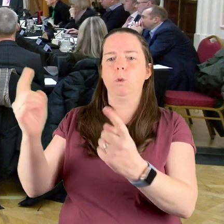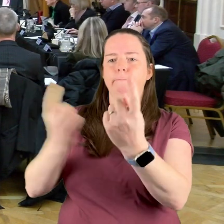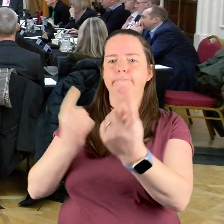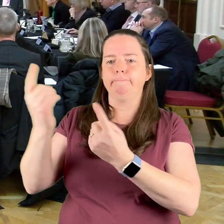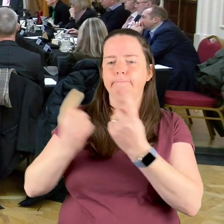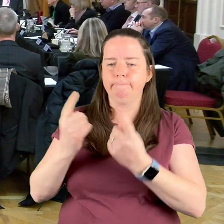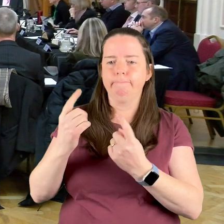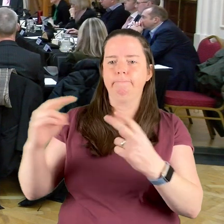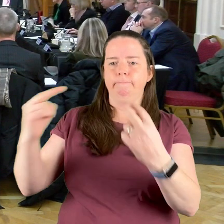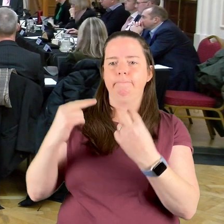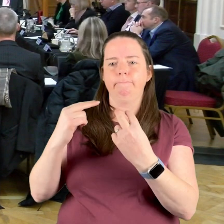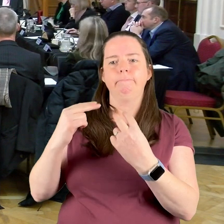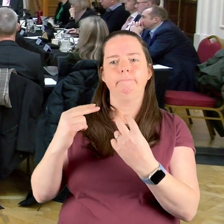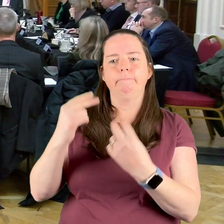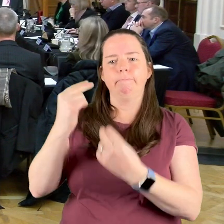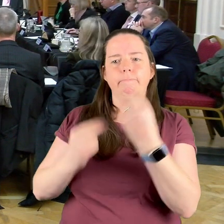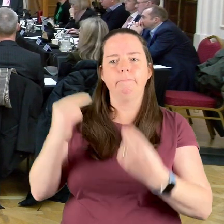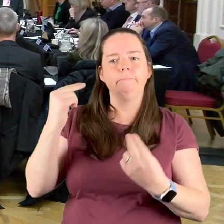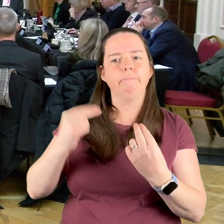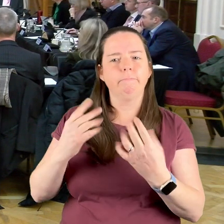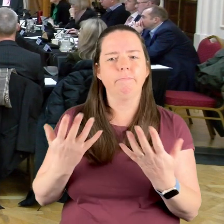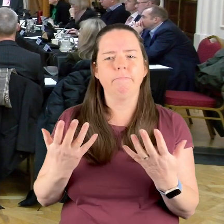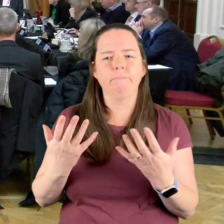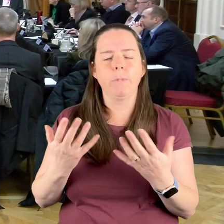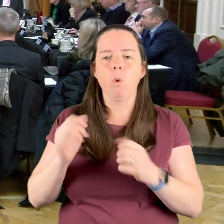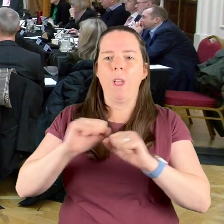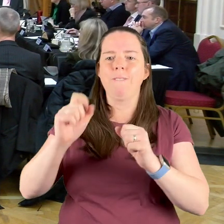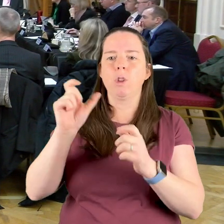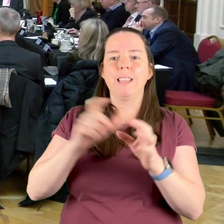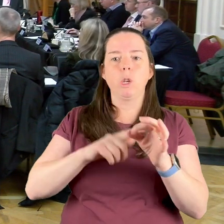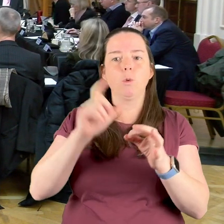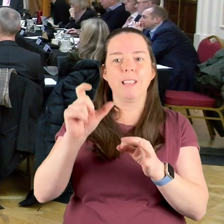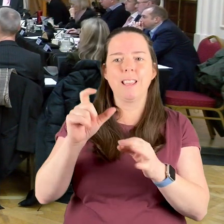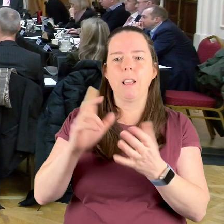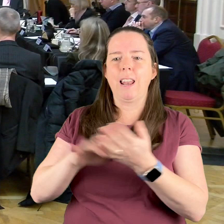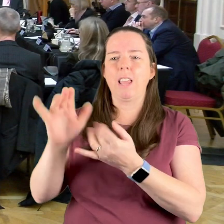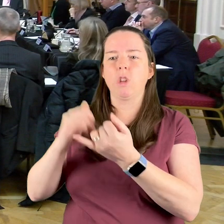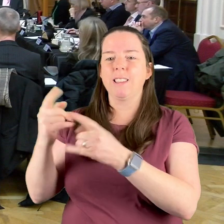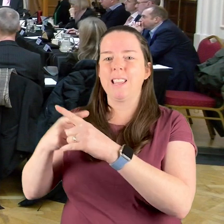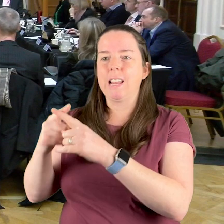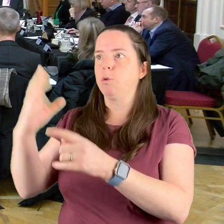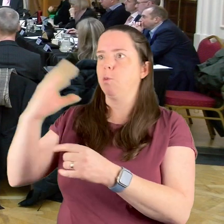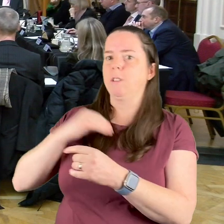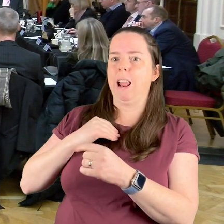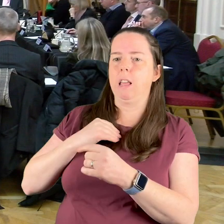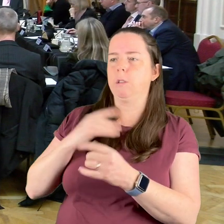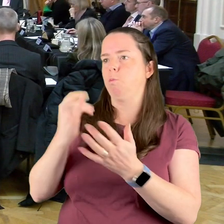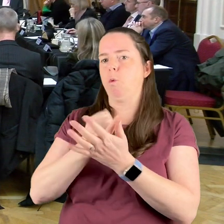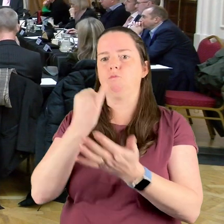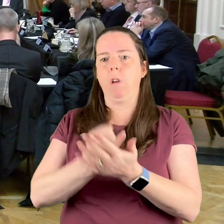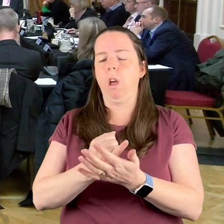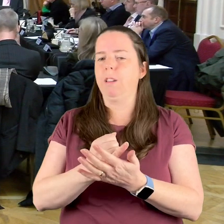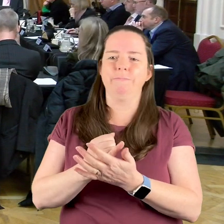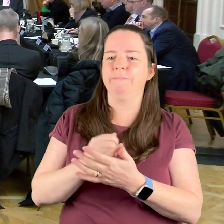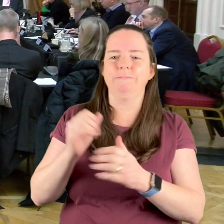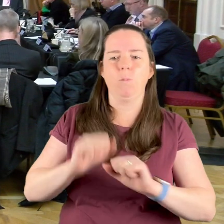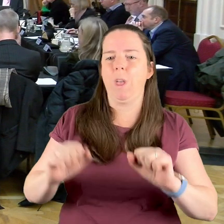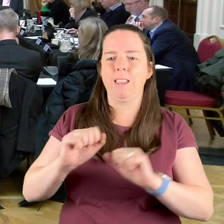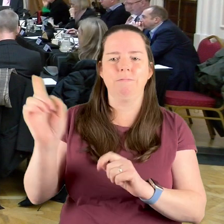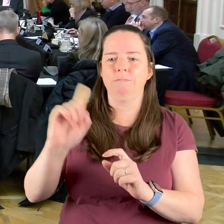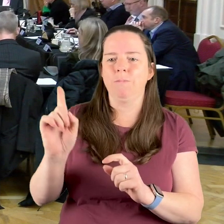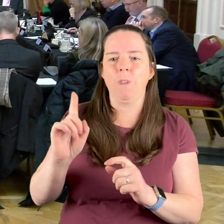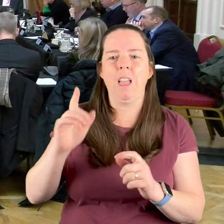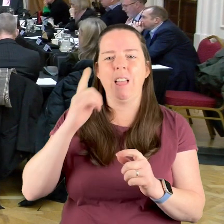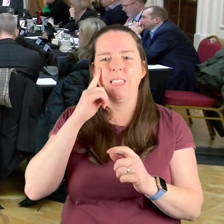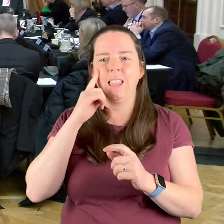externally bringing people in to look at us. Not waiting for CQC or NHS England to come and probably tell us what is wrong in our system. I